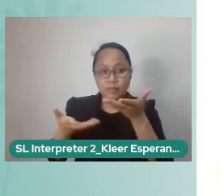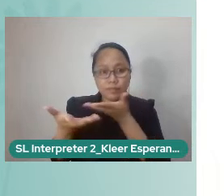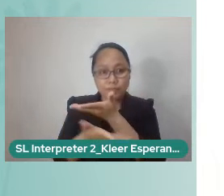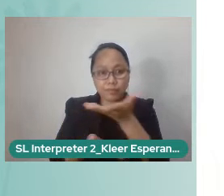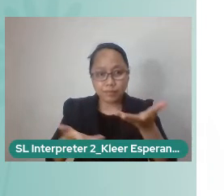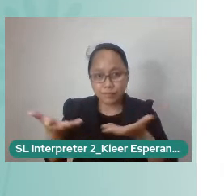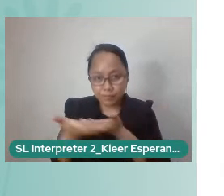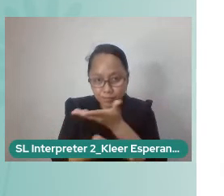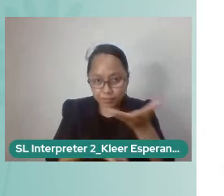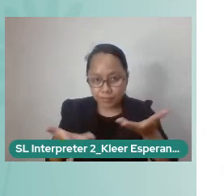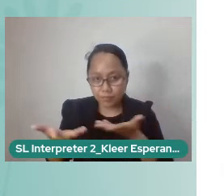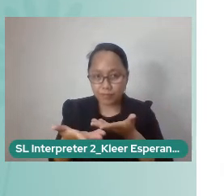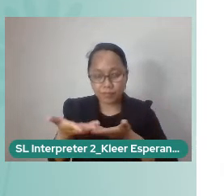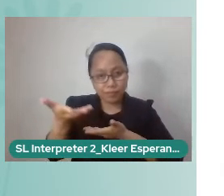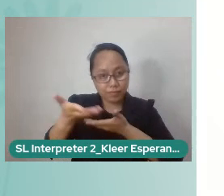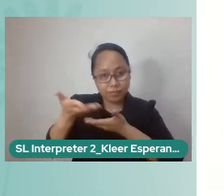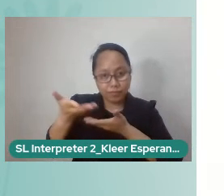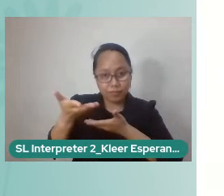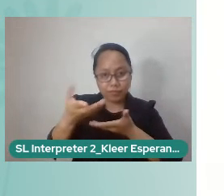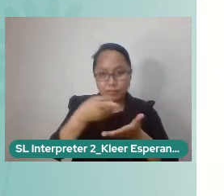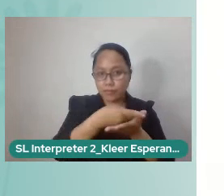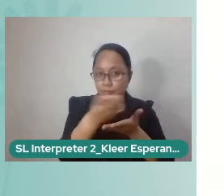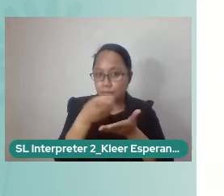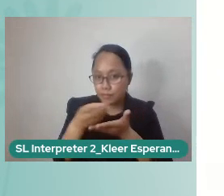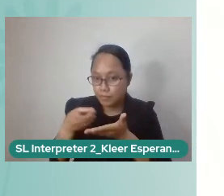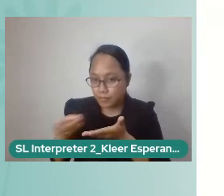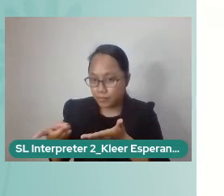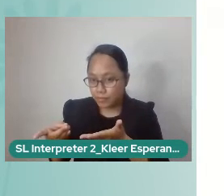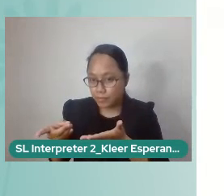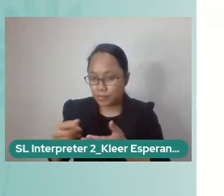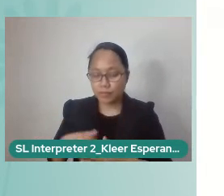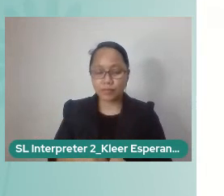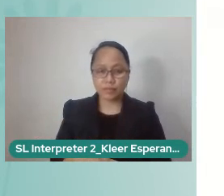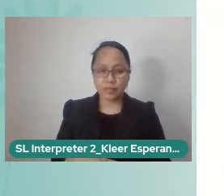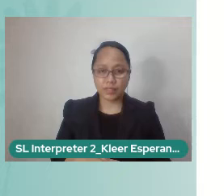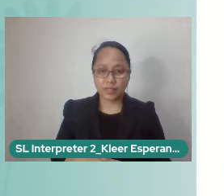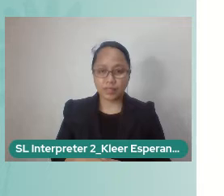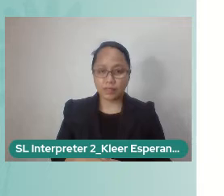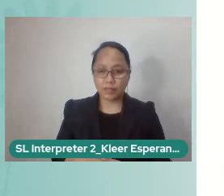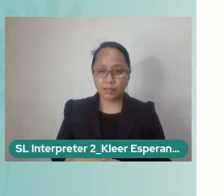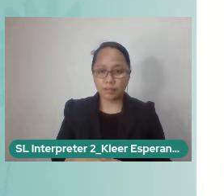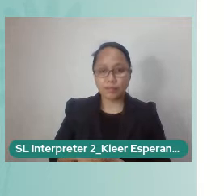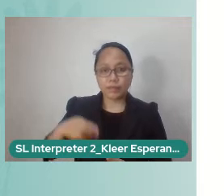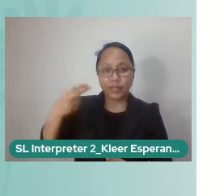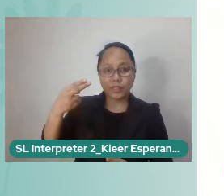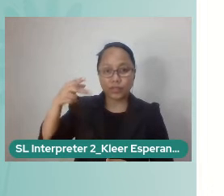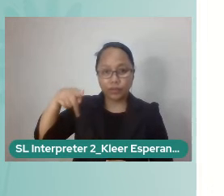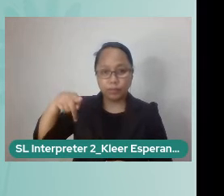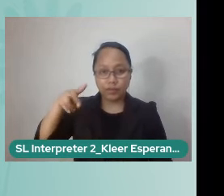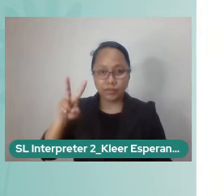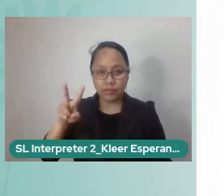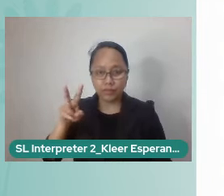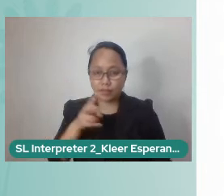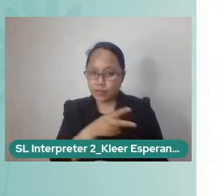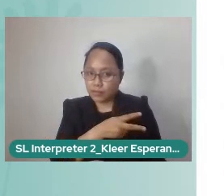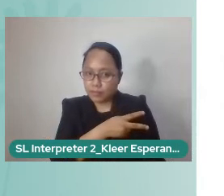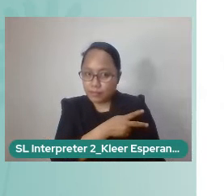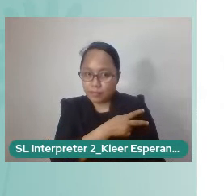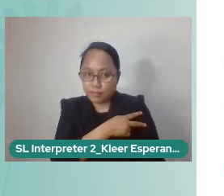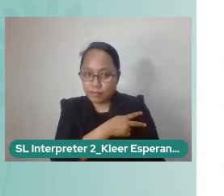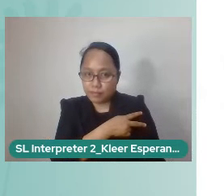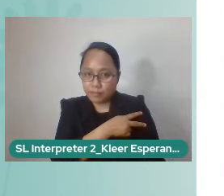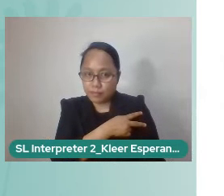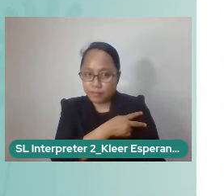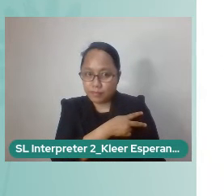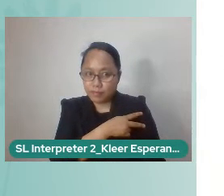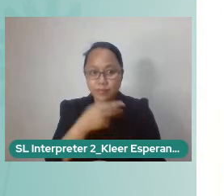because there's an entire ecosystem of partners, stakeholders who are ready, willing, and able to support a community, a